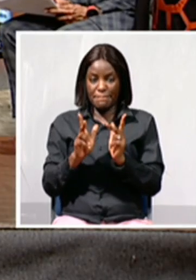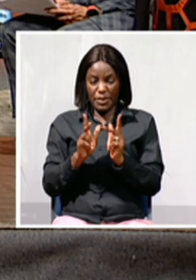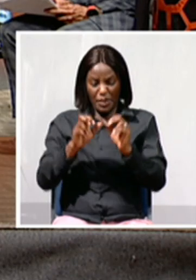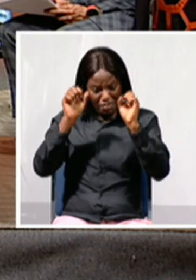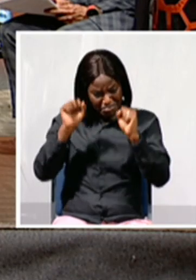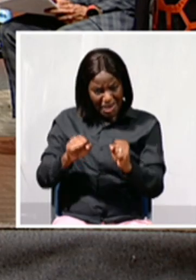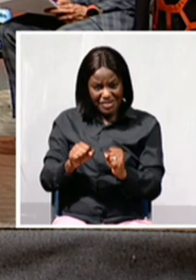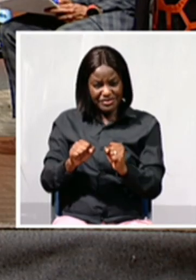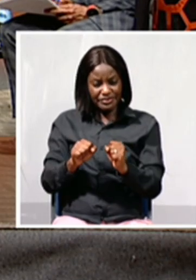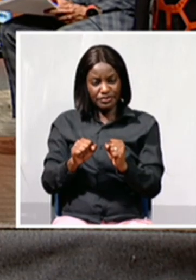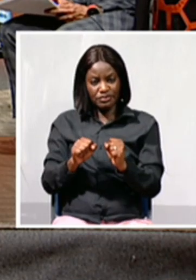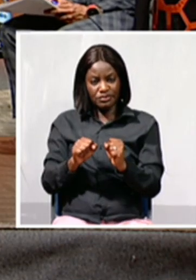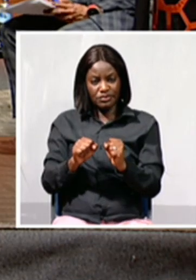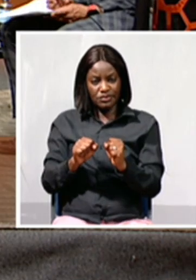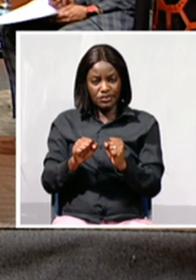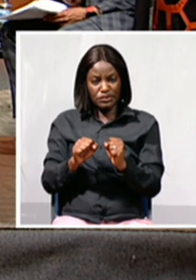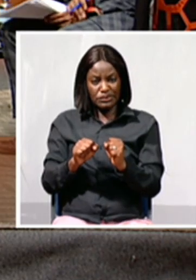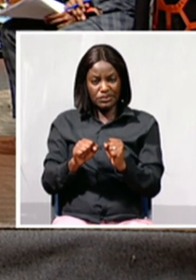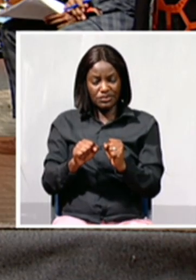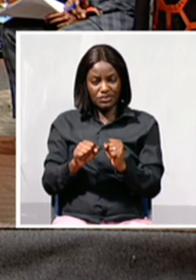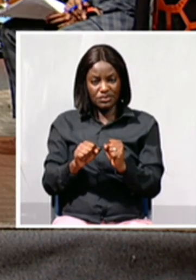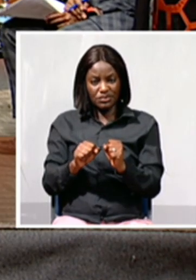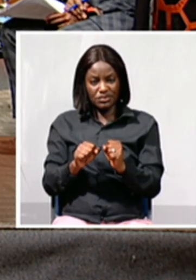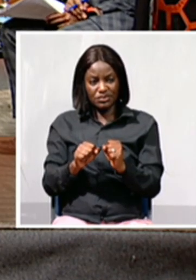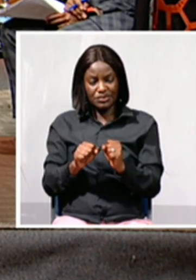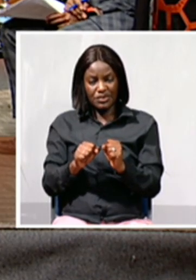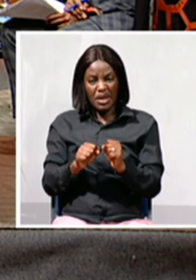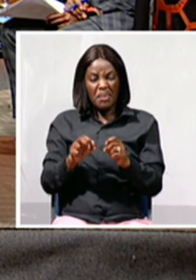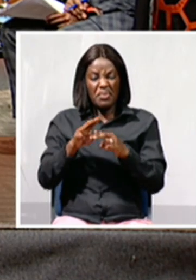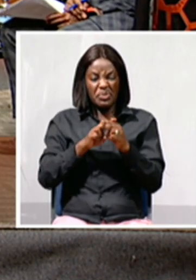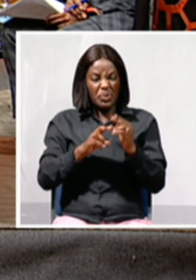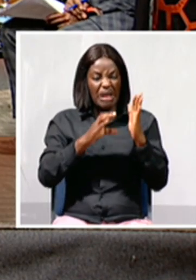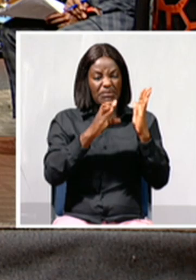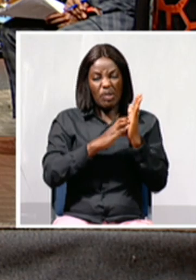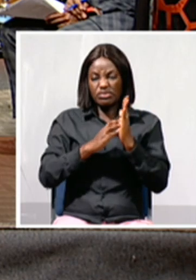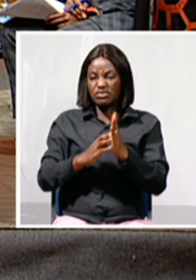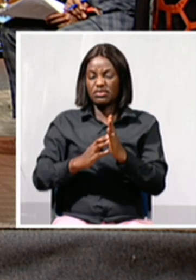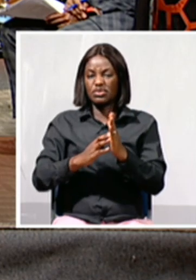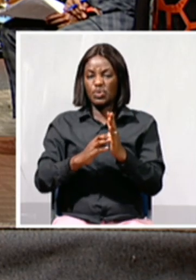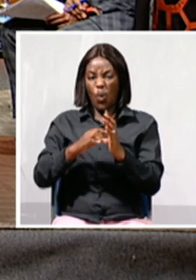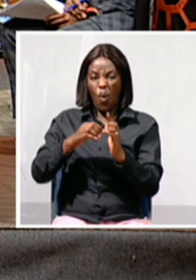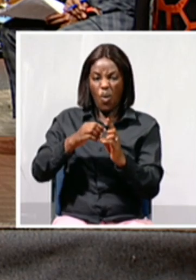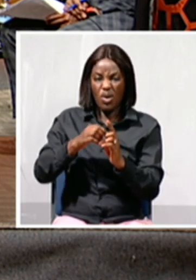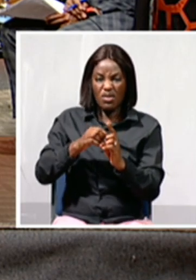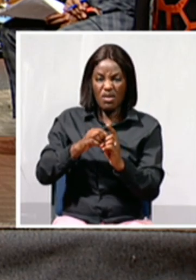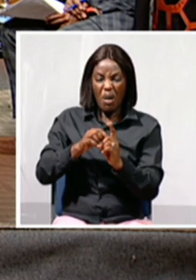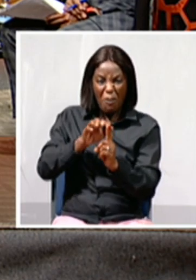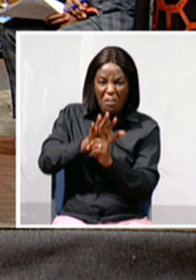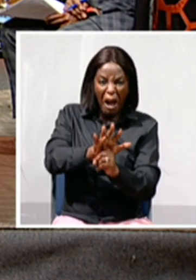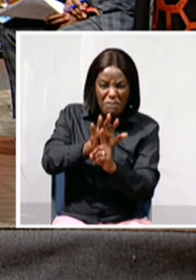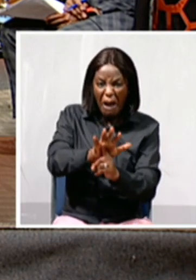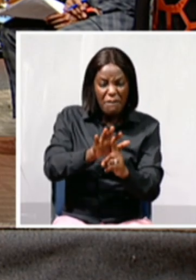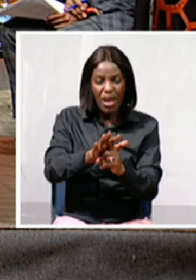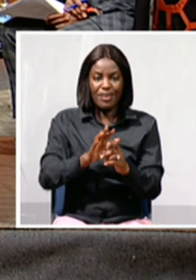forced through statute, through legislation, to vote. All right. So because we live in a democracy, it would not